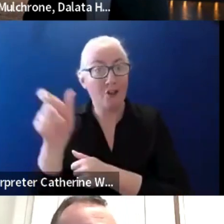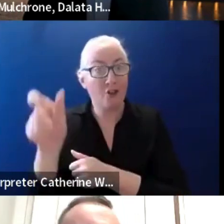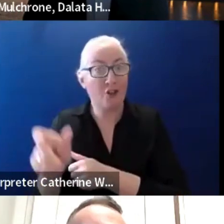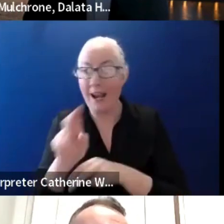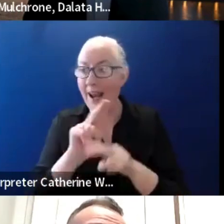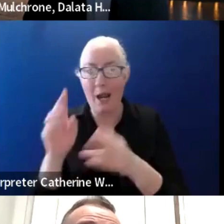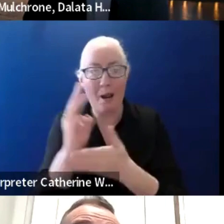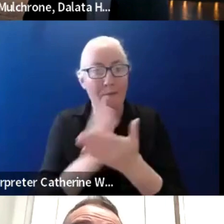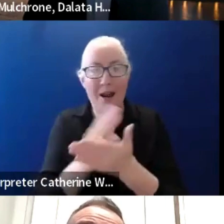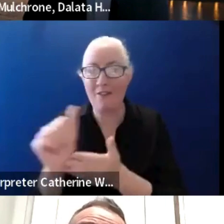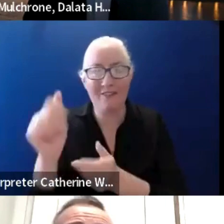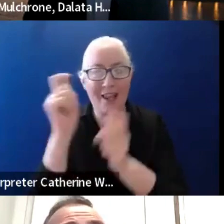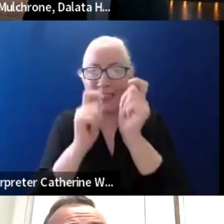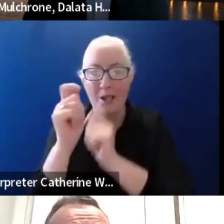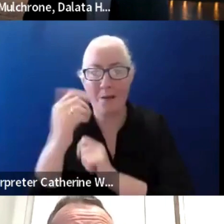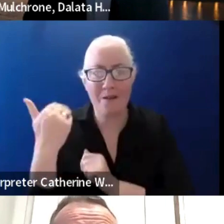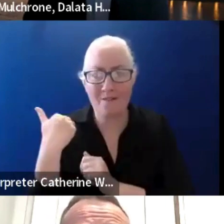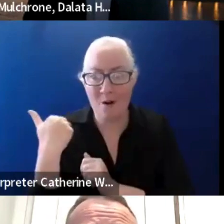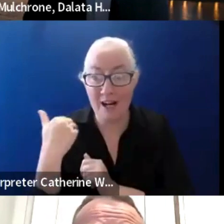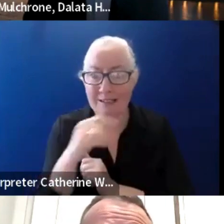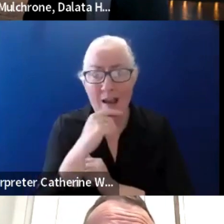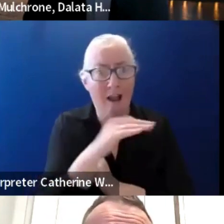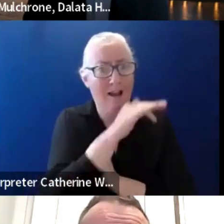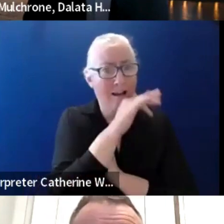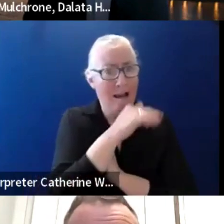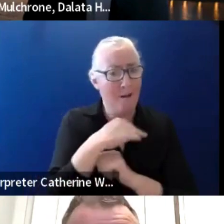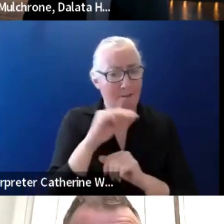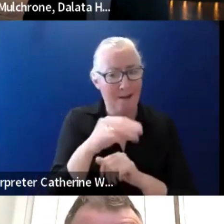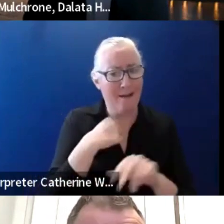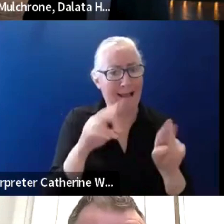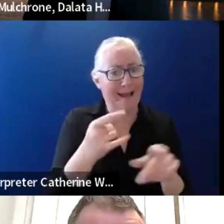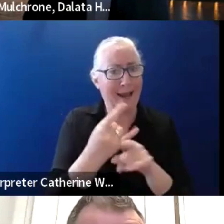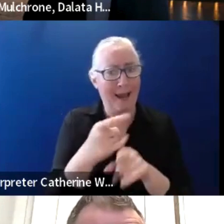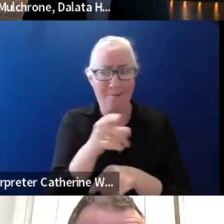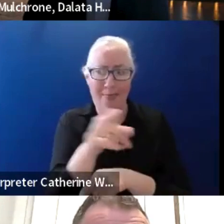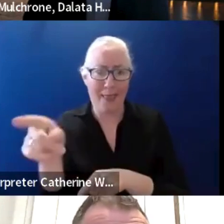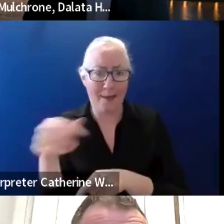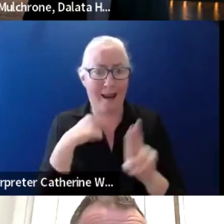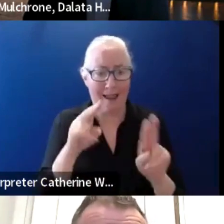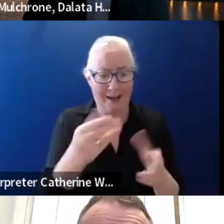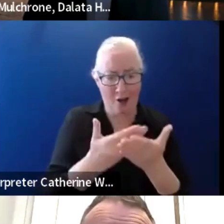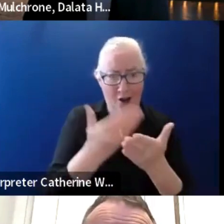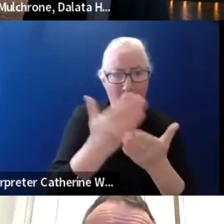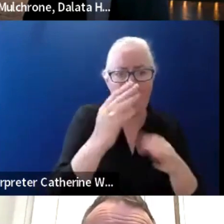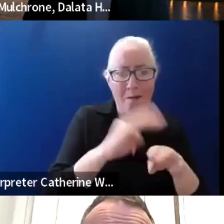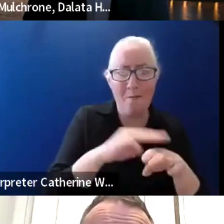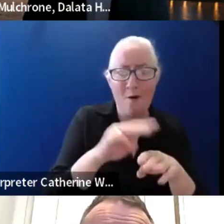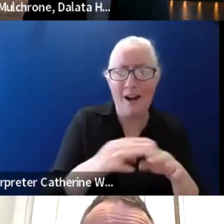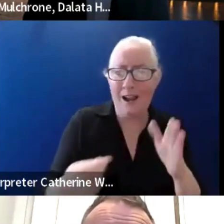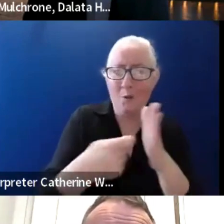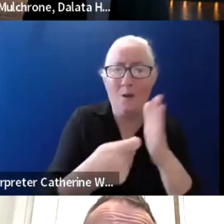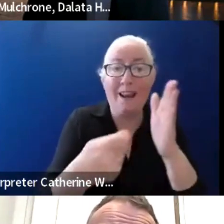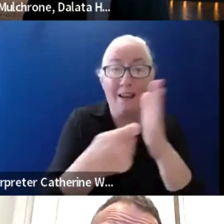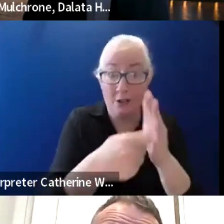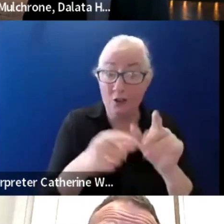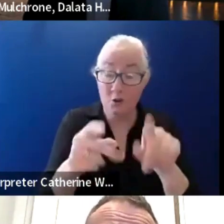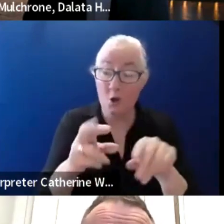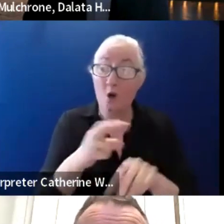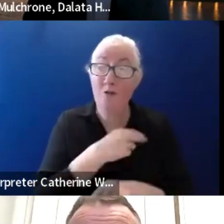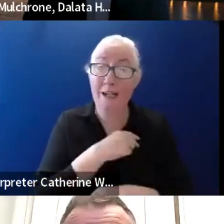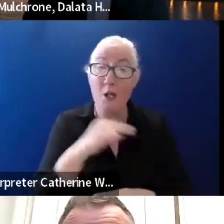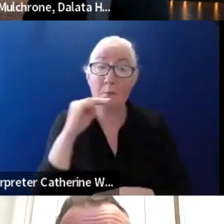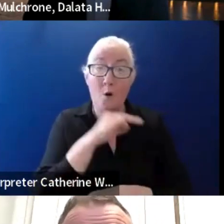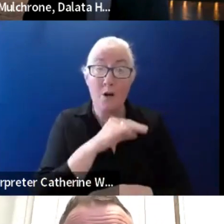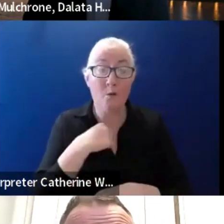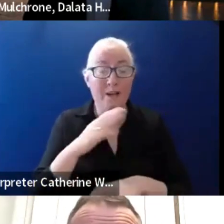thinking before, to say, actually, maybe I can help them a little bit more as well. So it's been really important that we've given